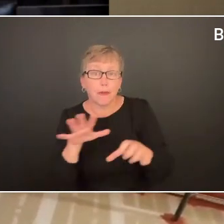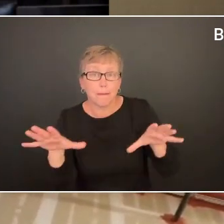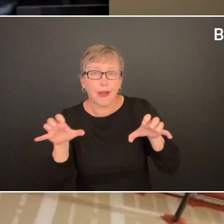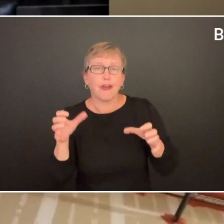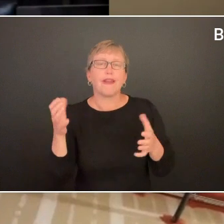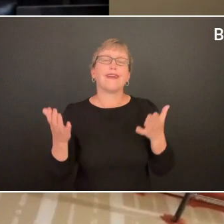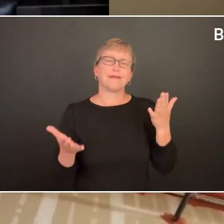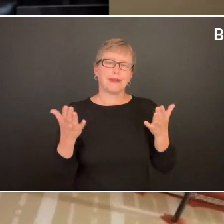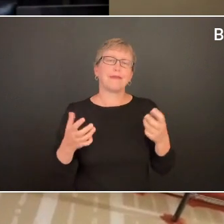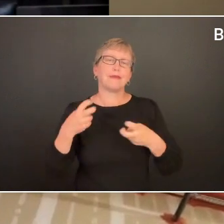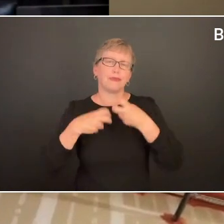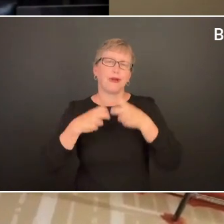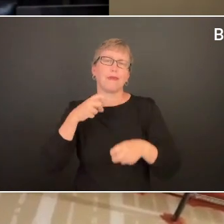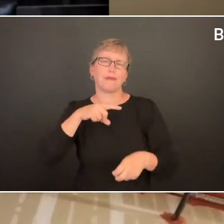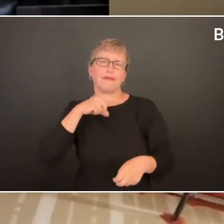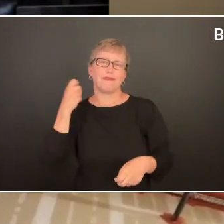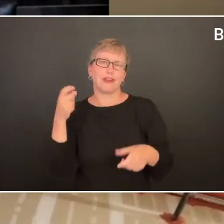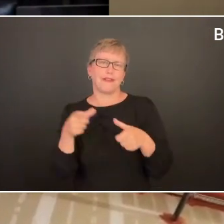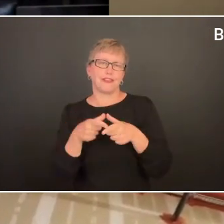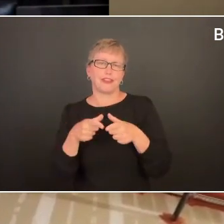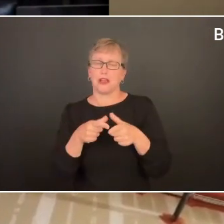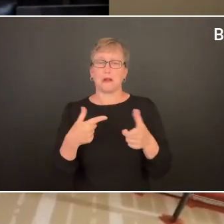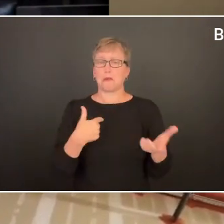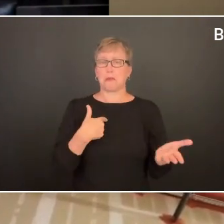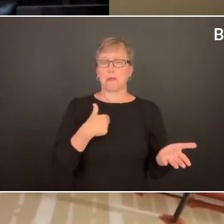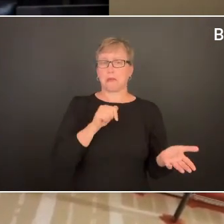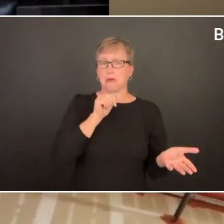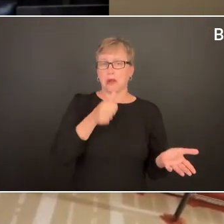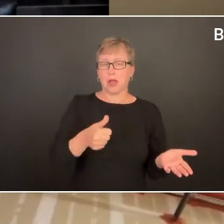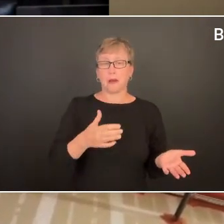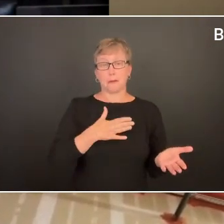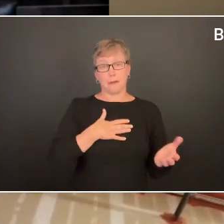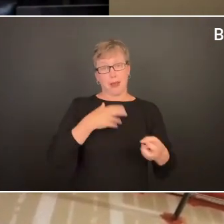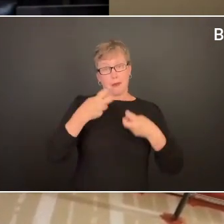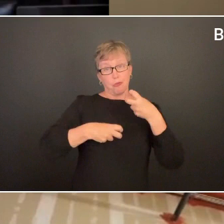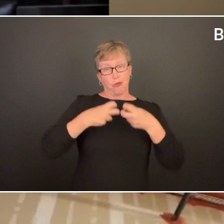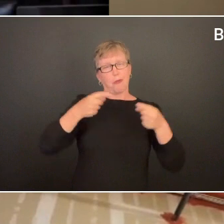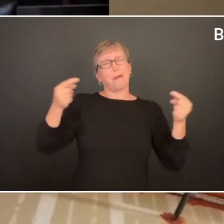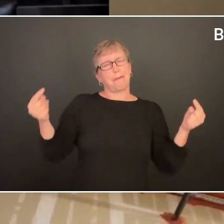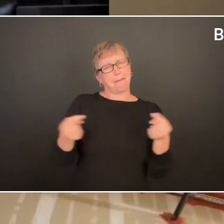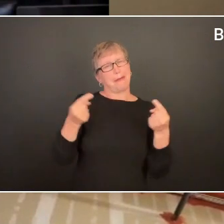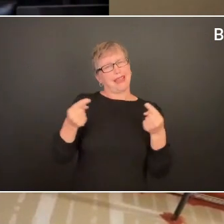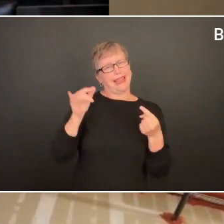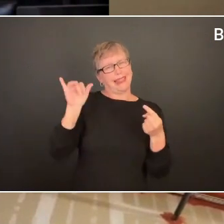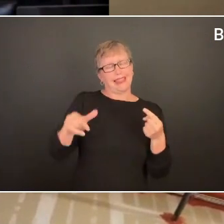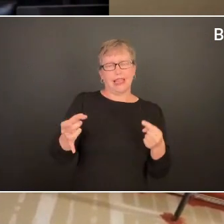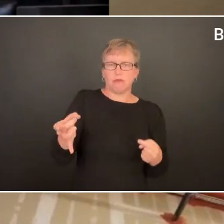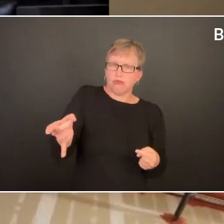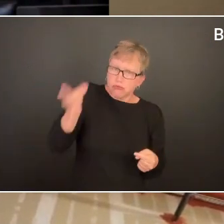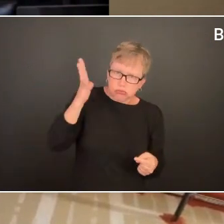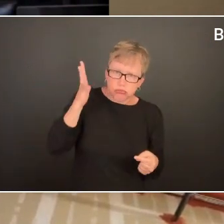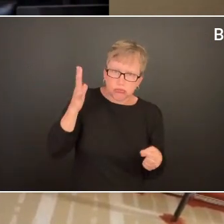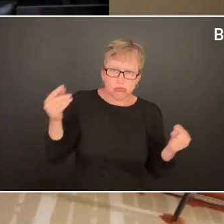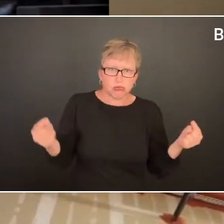me. So my issue is more of that it is so painful.